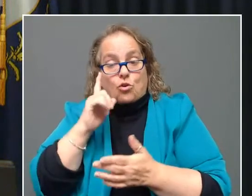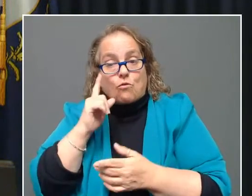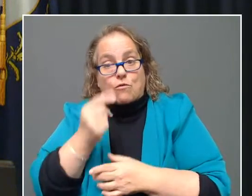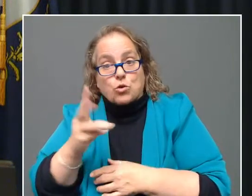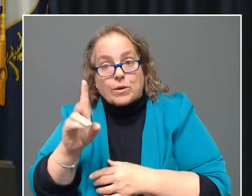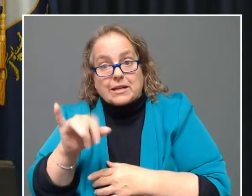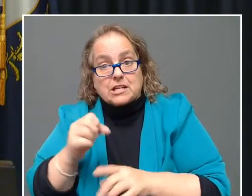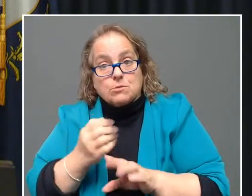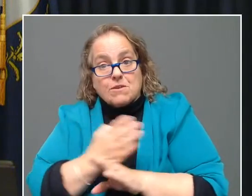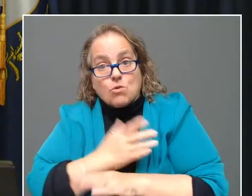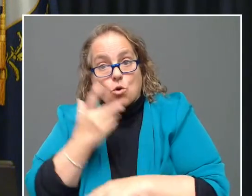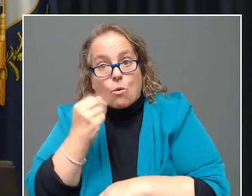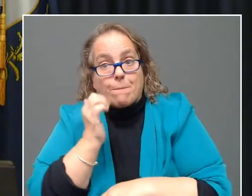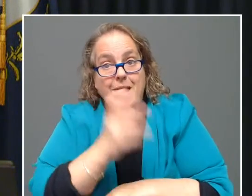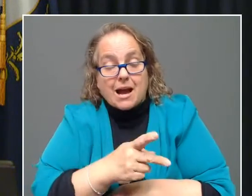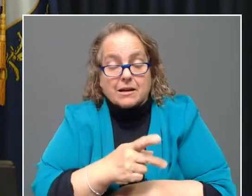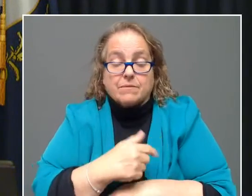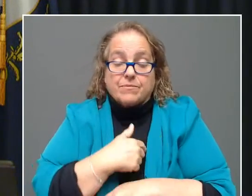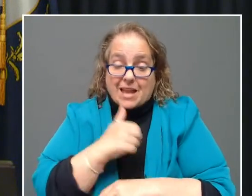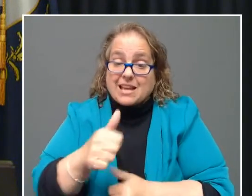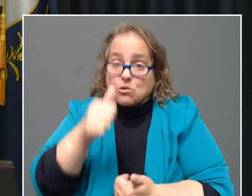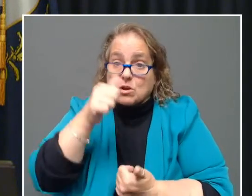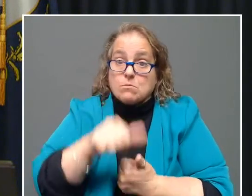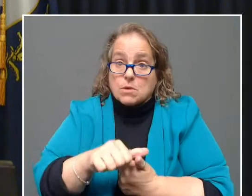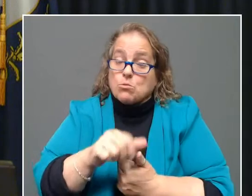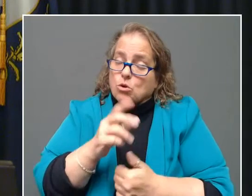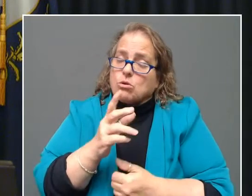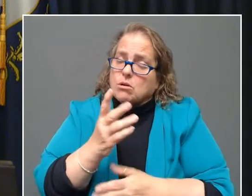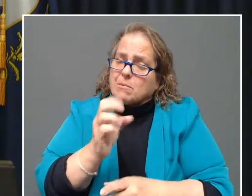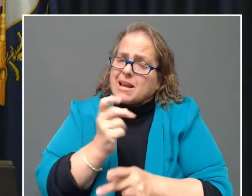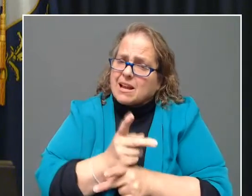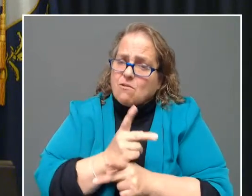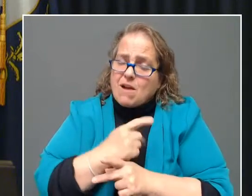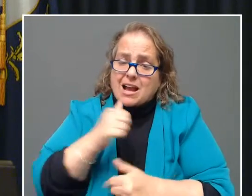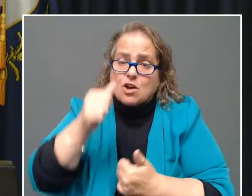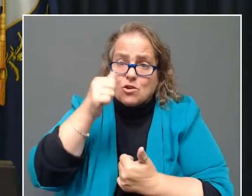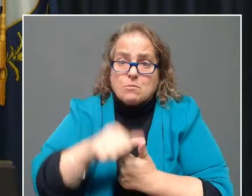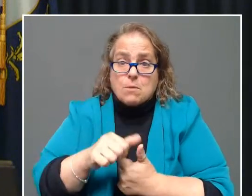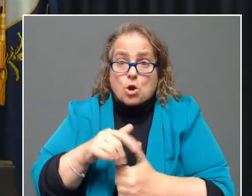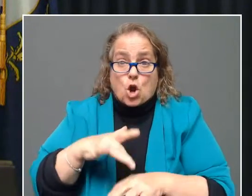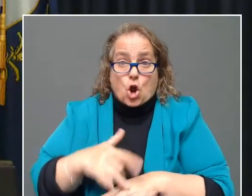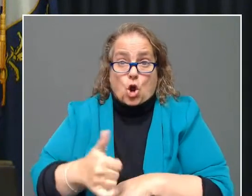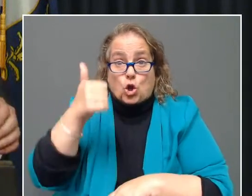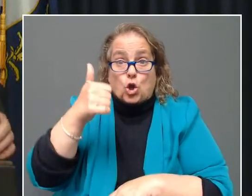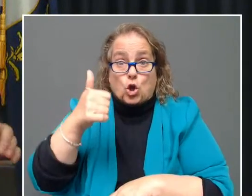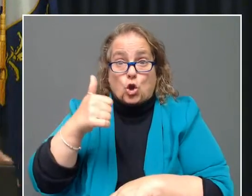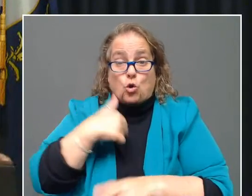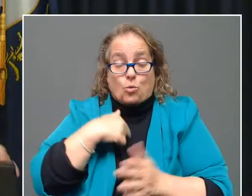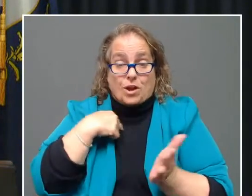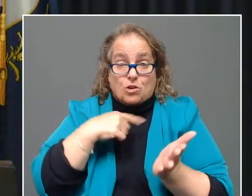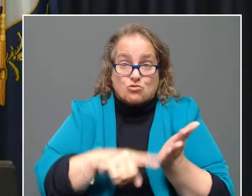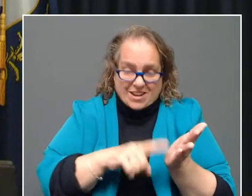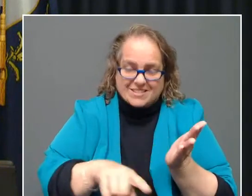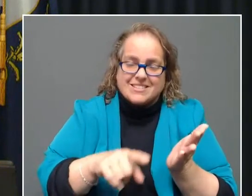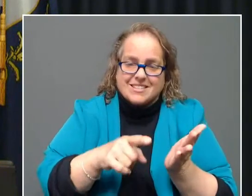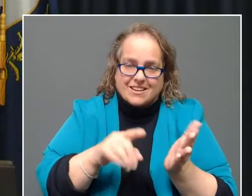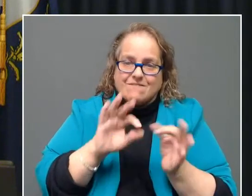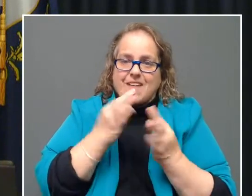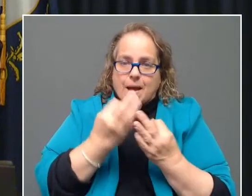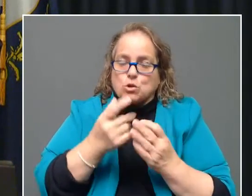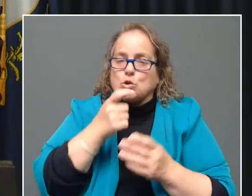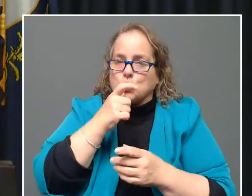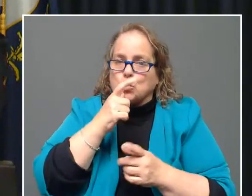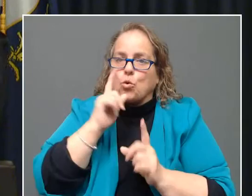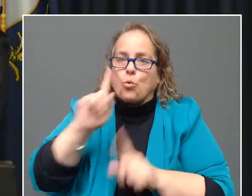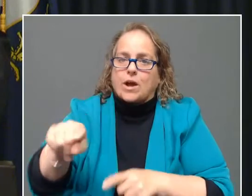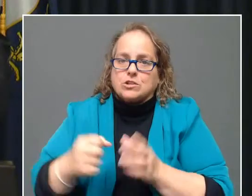early cases to even individuals and families that had gone on spring break, how devastated they were